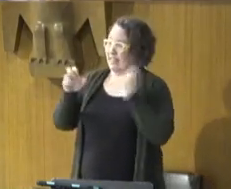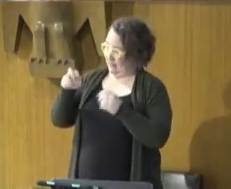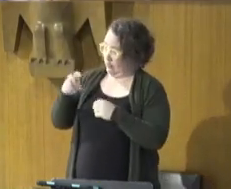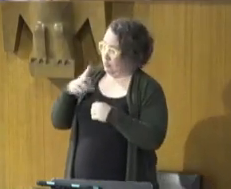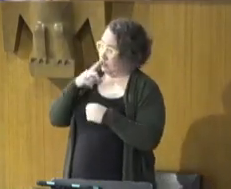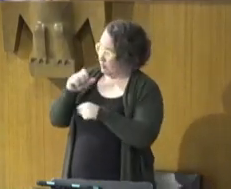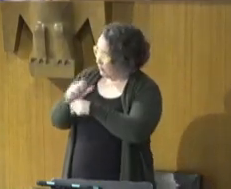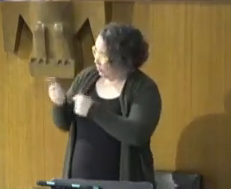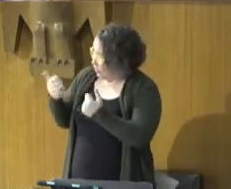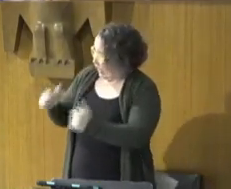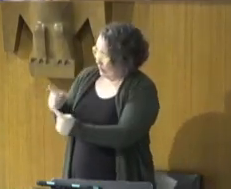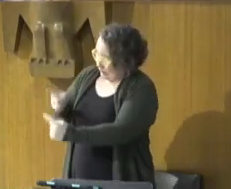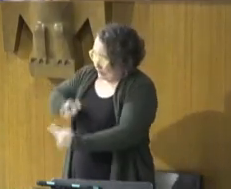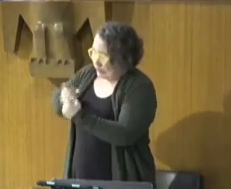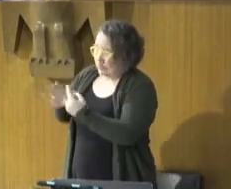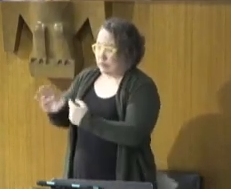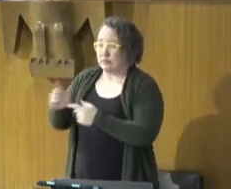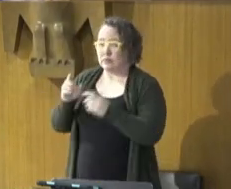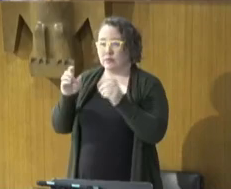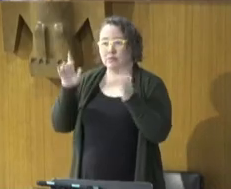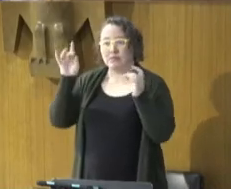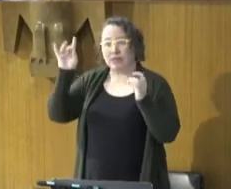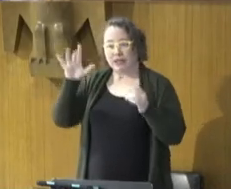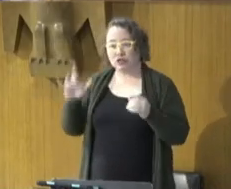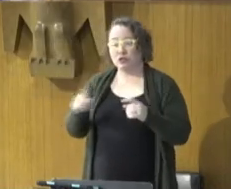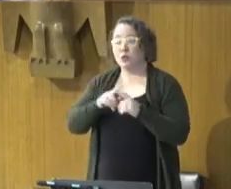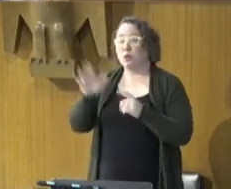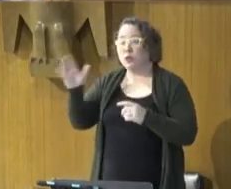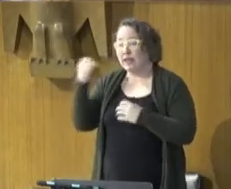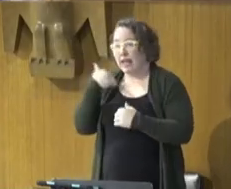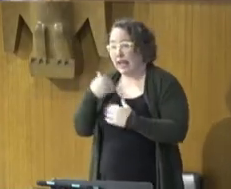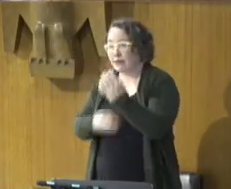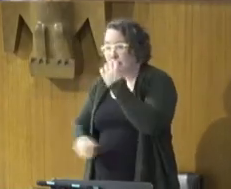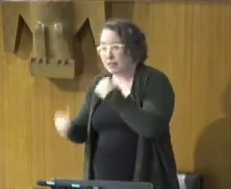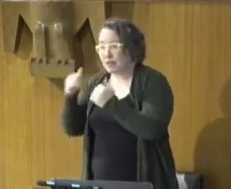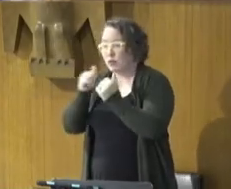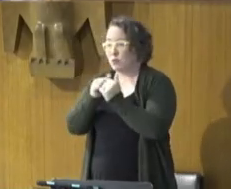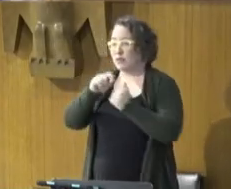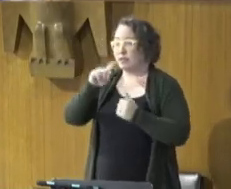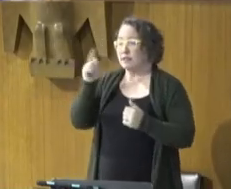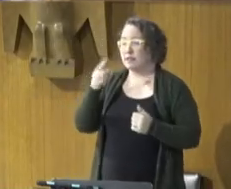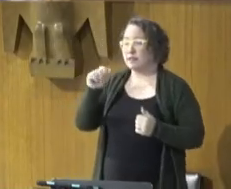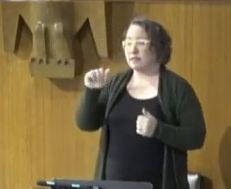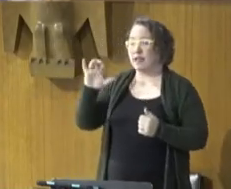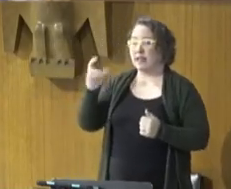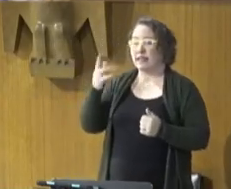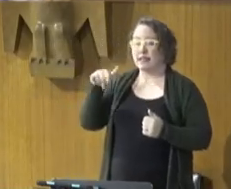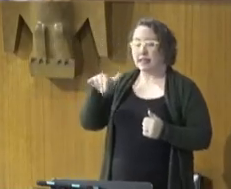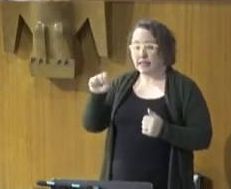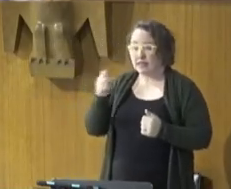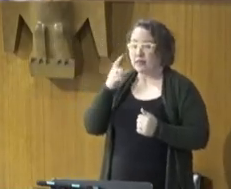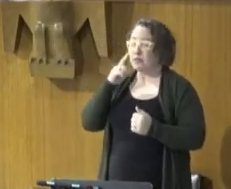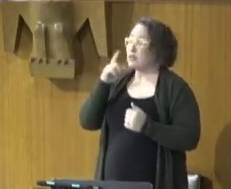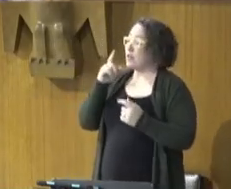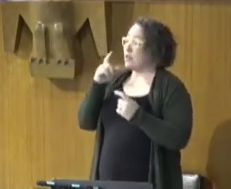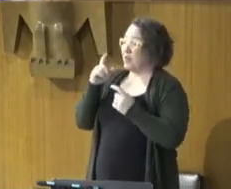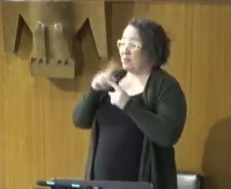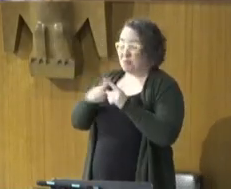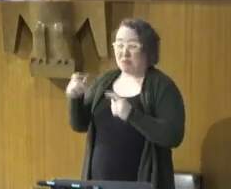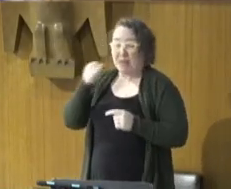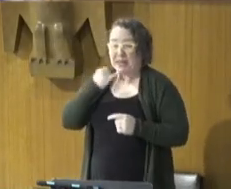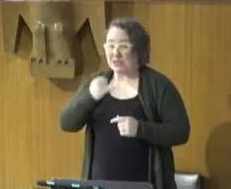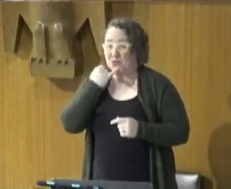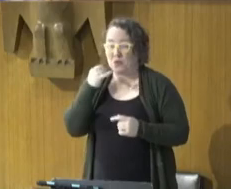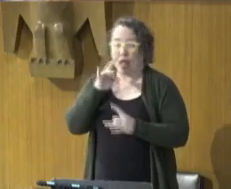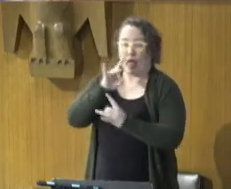hinder his ministry. He'll have a meal with Zacchaeus, the tax collector, in Luke 19, even though the rest of Israel